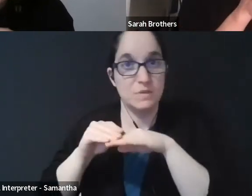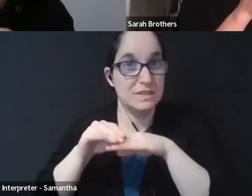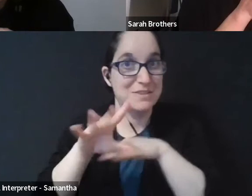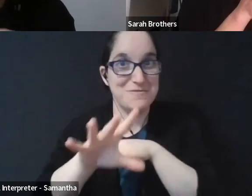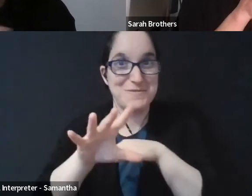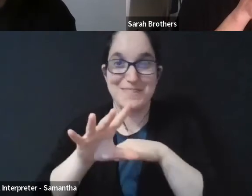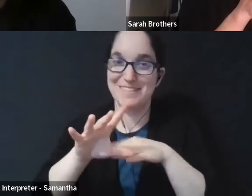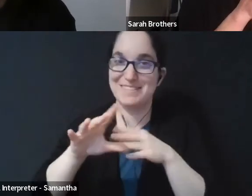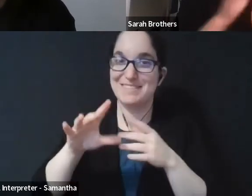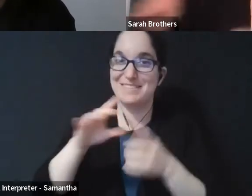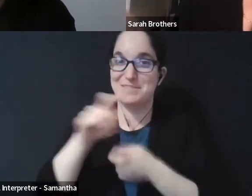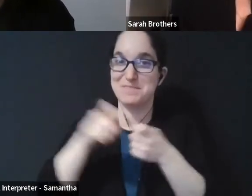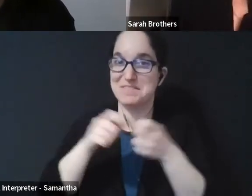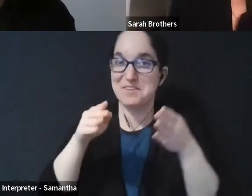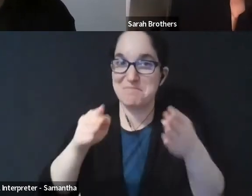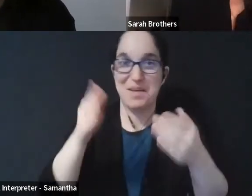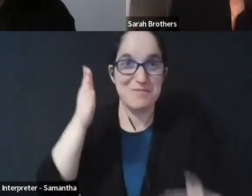for yourself.